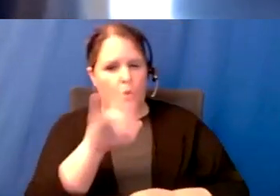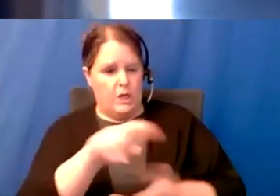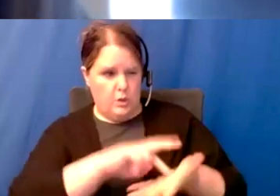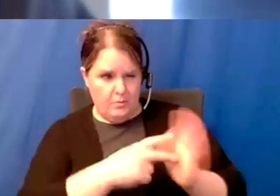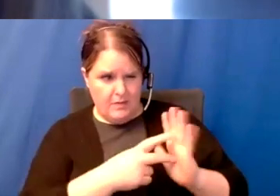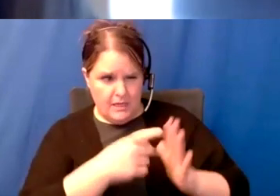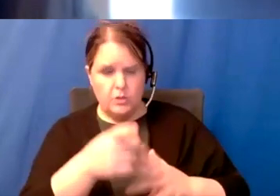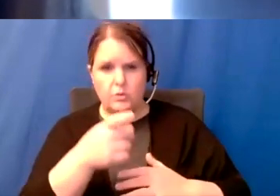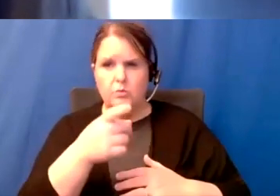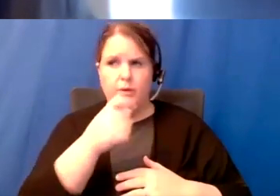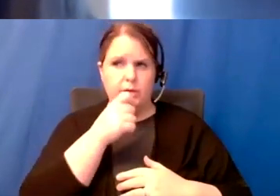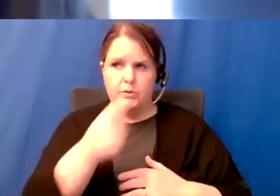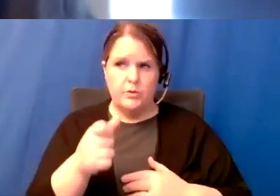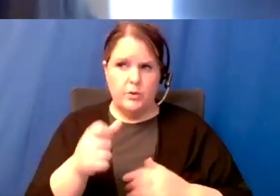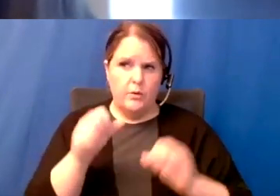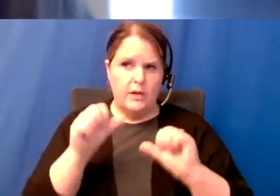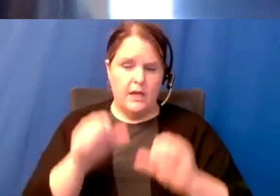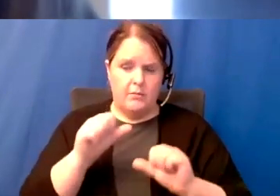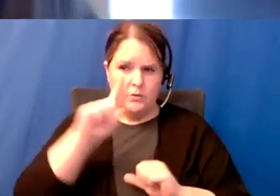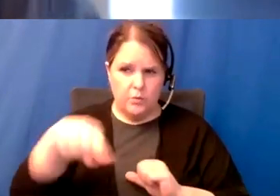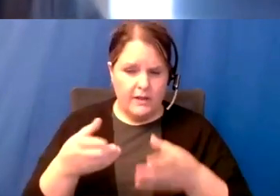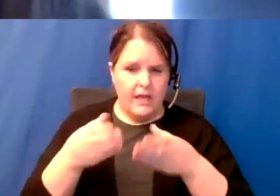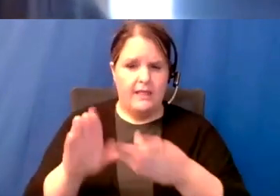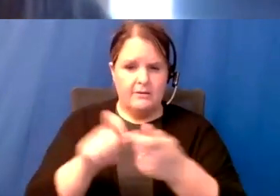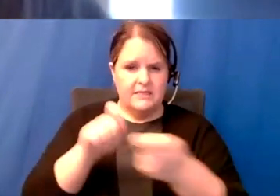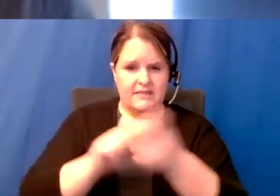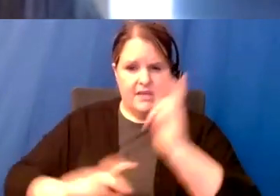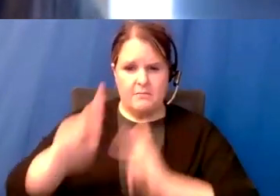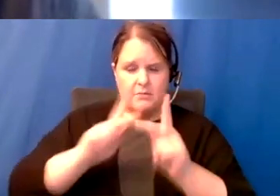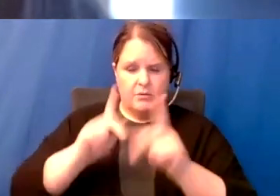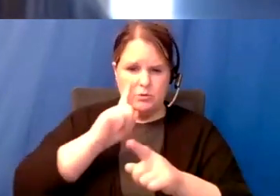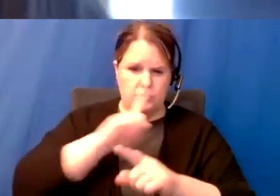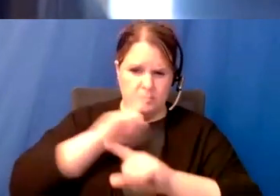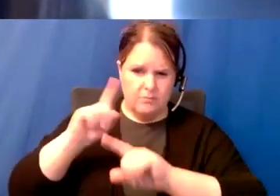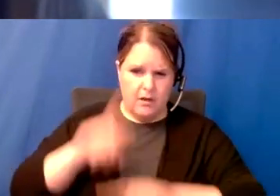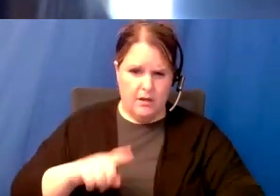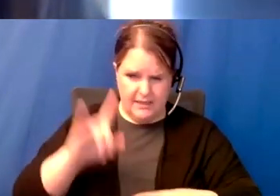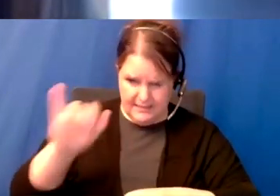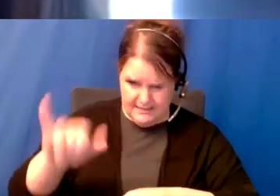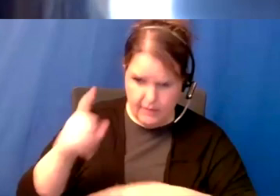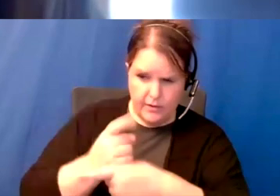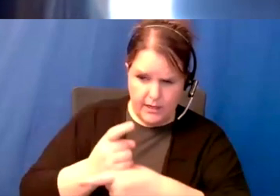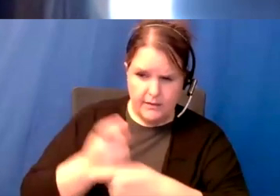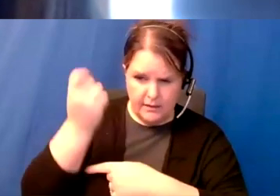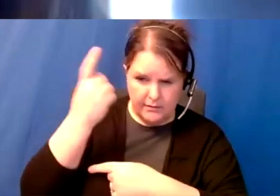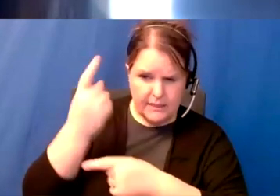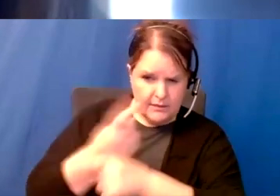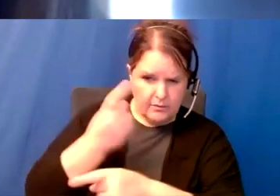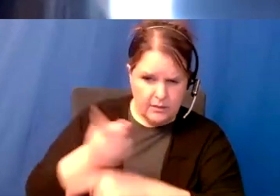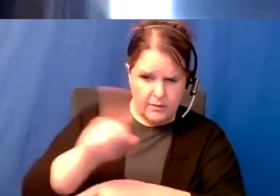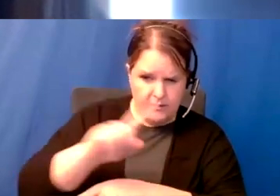don't get to only allow certain people to respond. If I'm understanding that